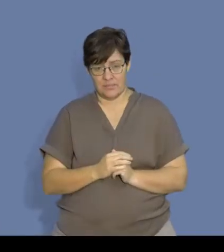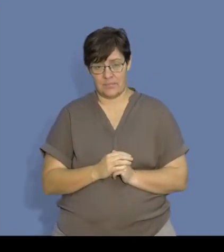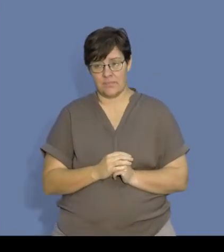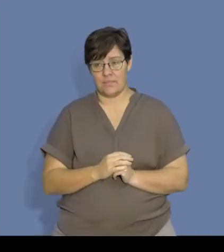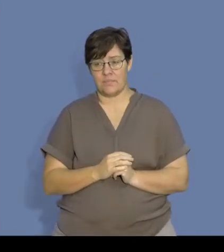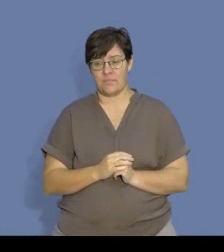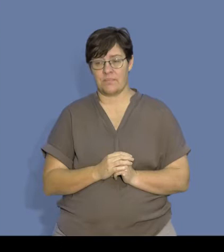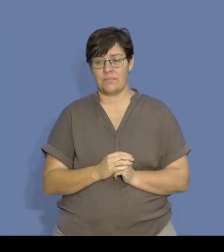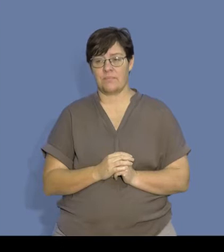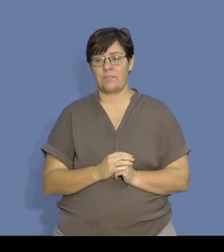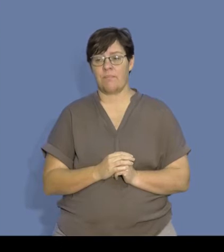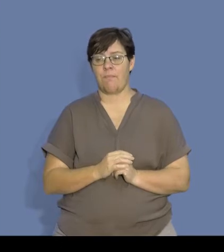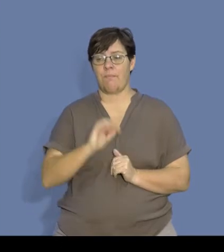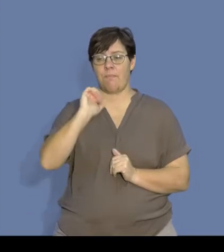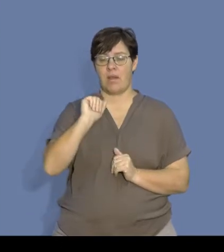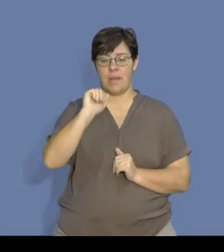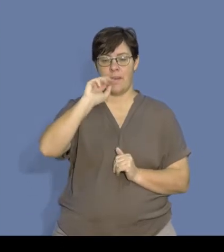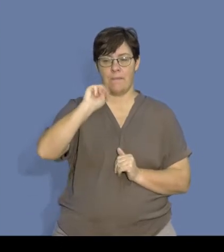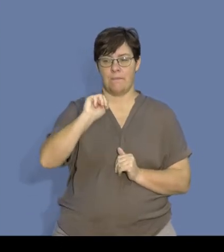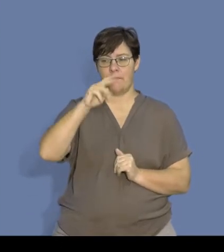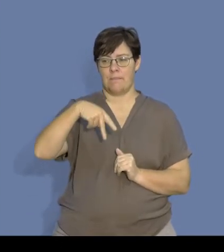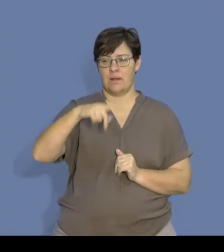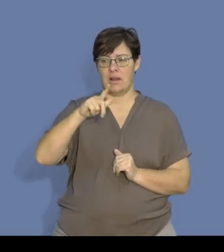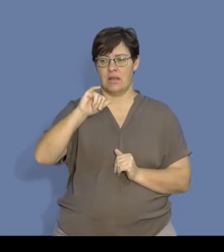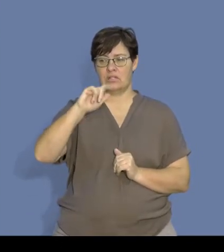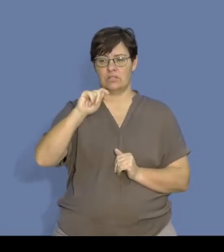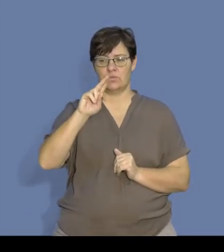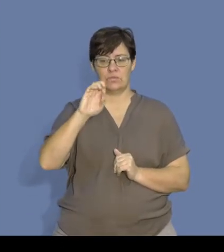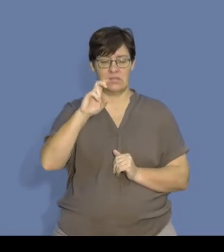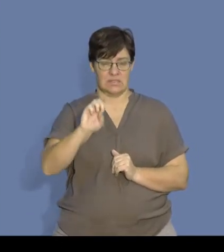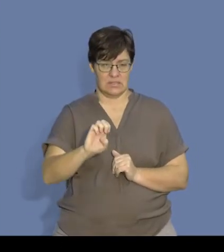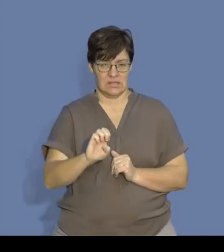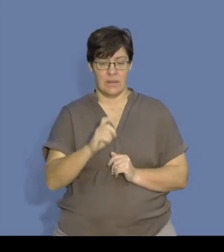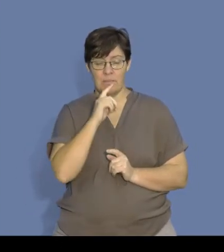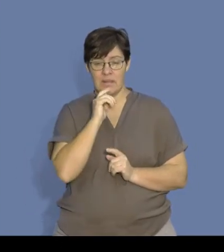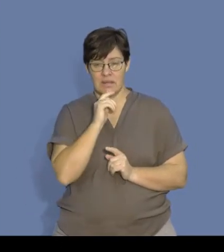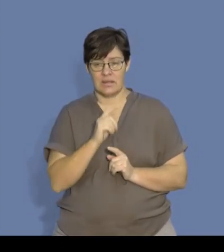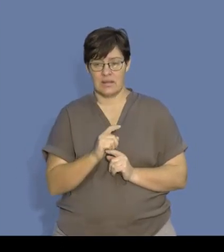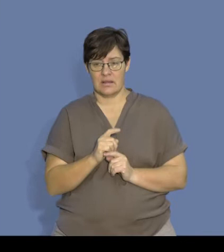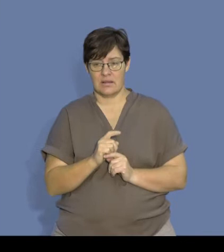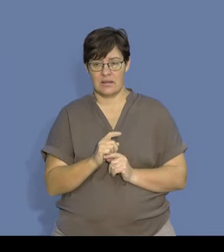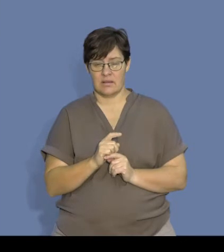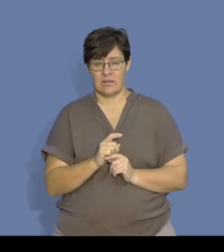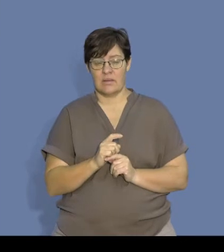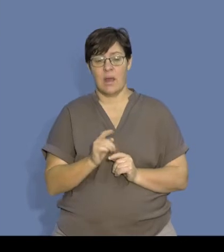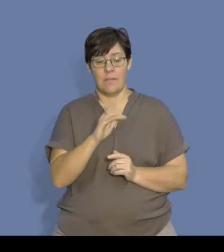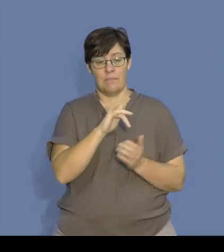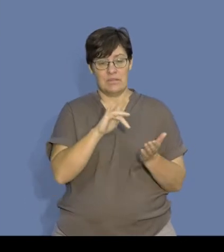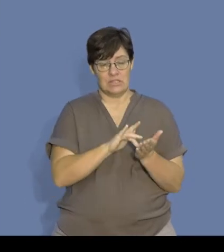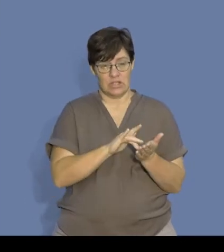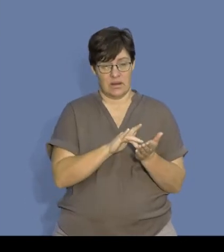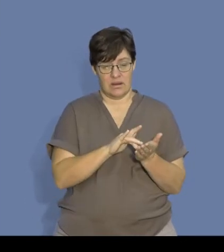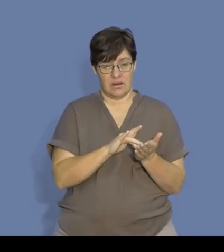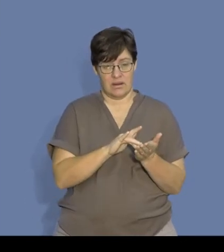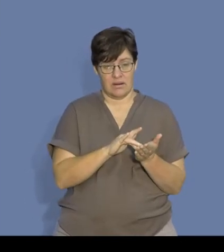Then, of course, we get amplitude. And amplitude is the distance between the equilibrium position